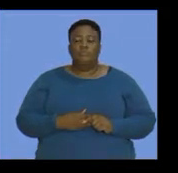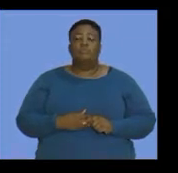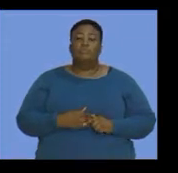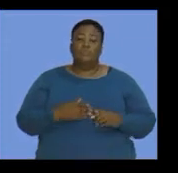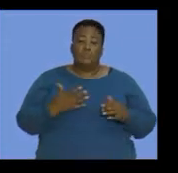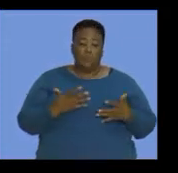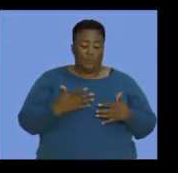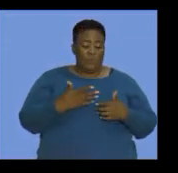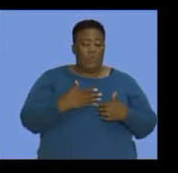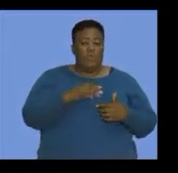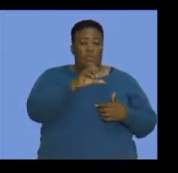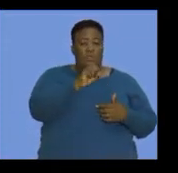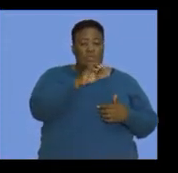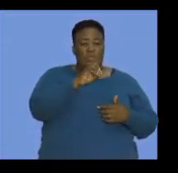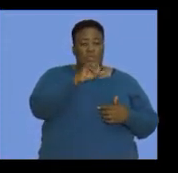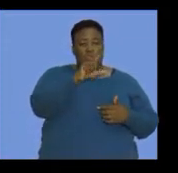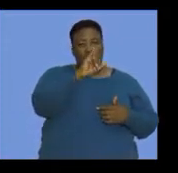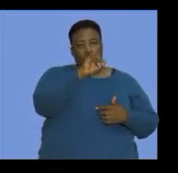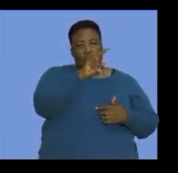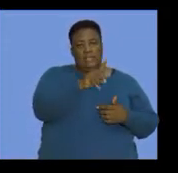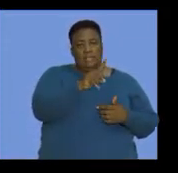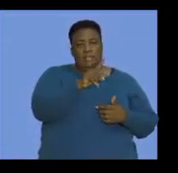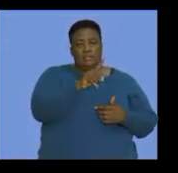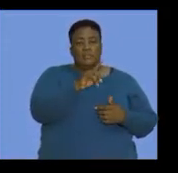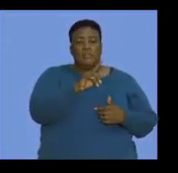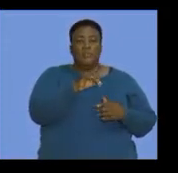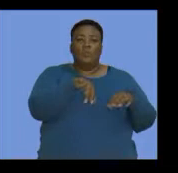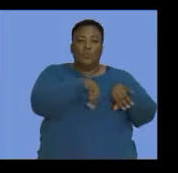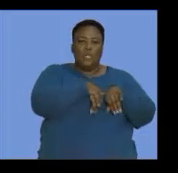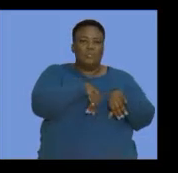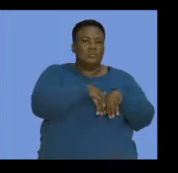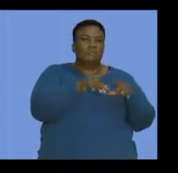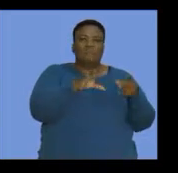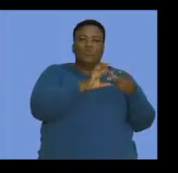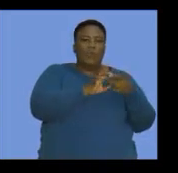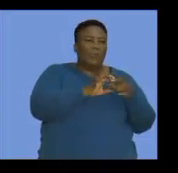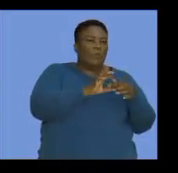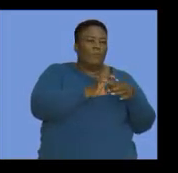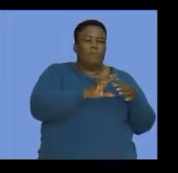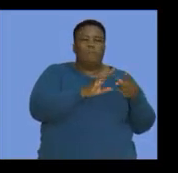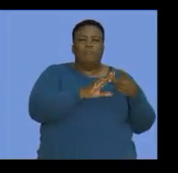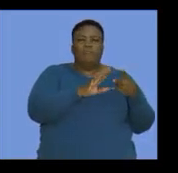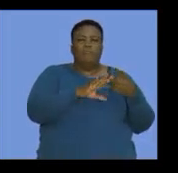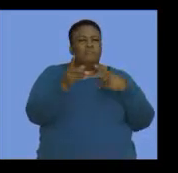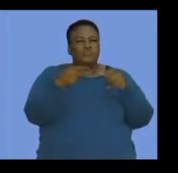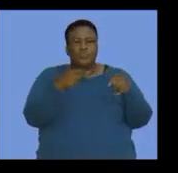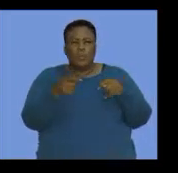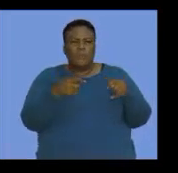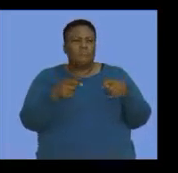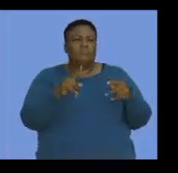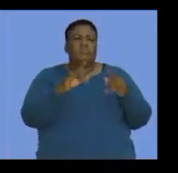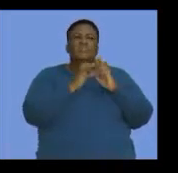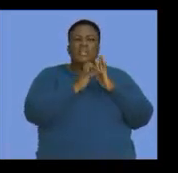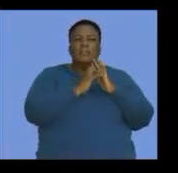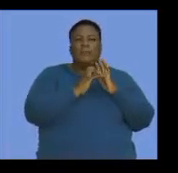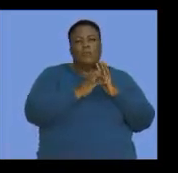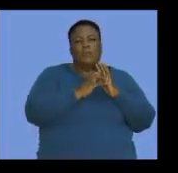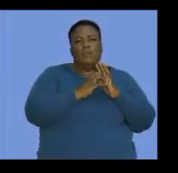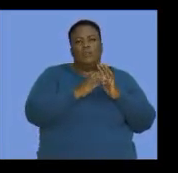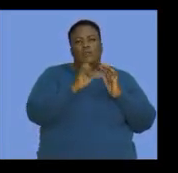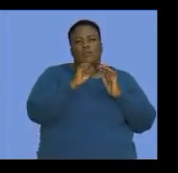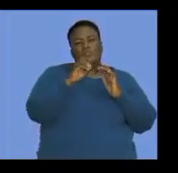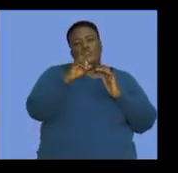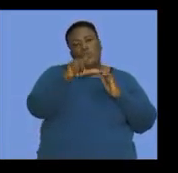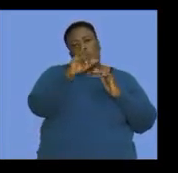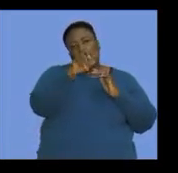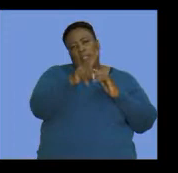waste, waste in solid forms, domestic, commercial, and industrial waste are examples of solid waste.